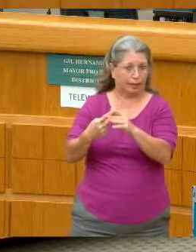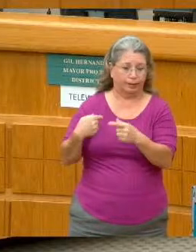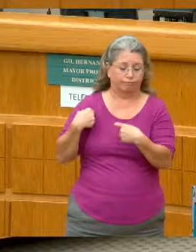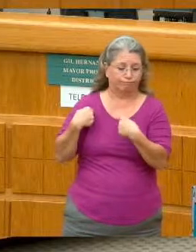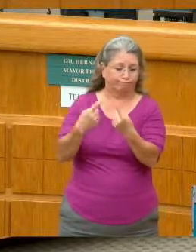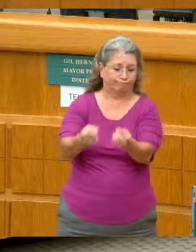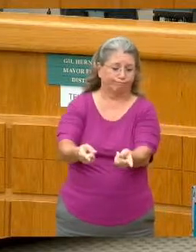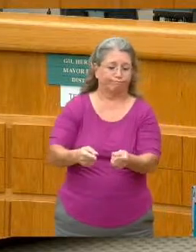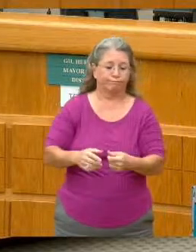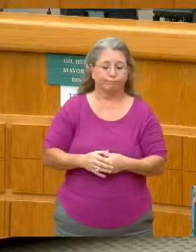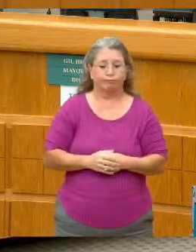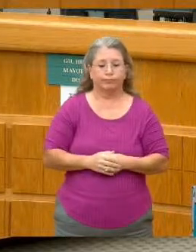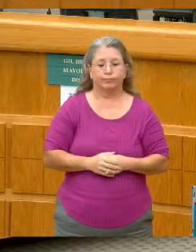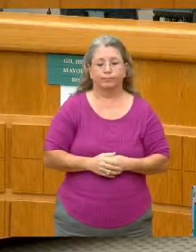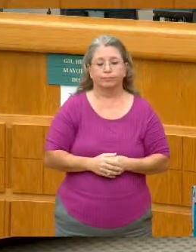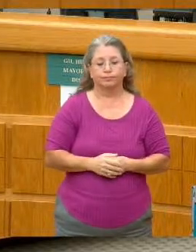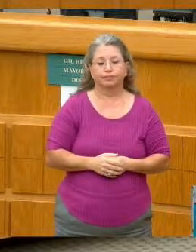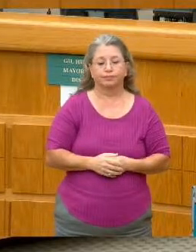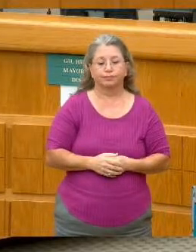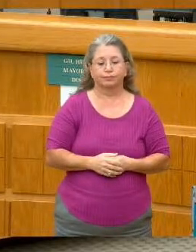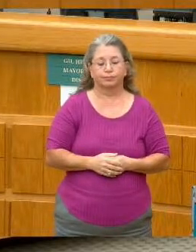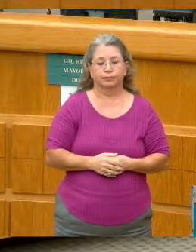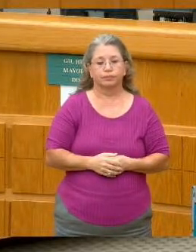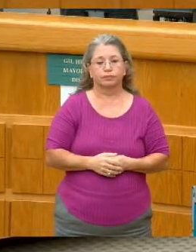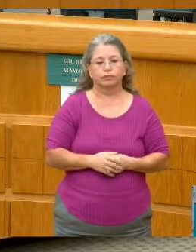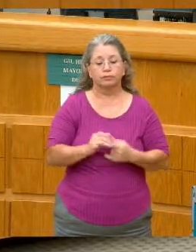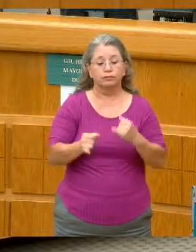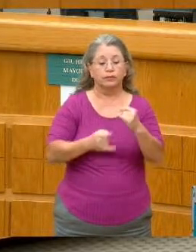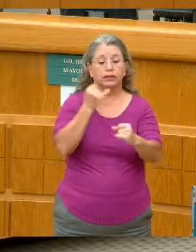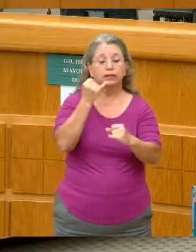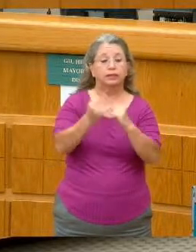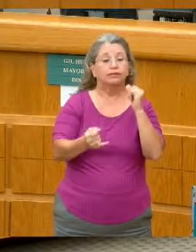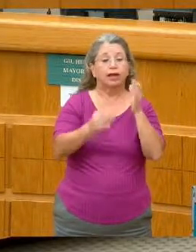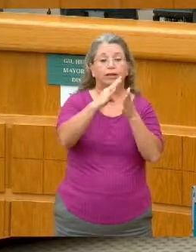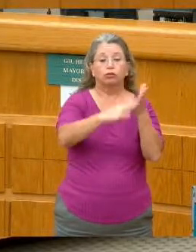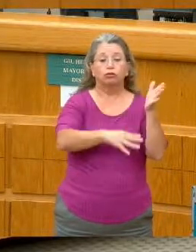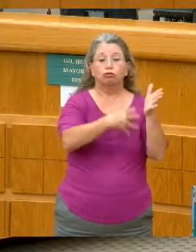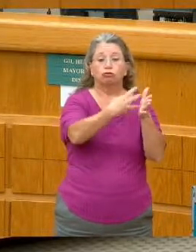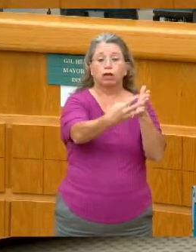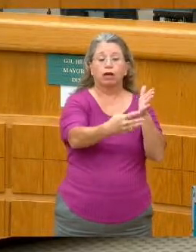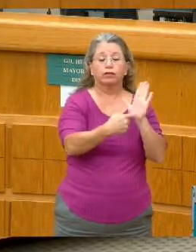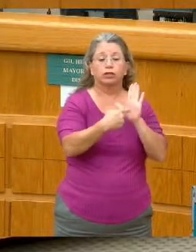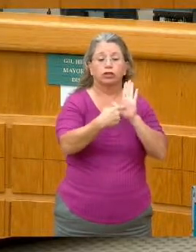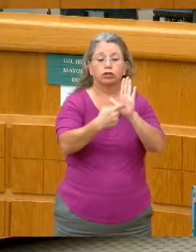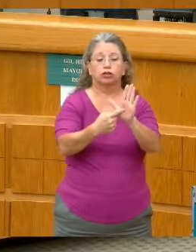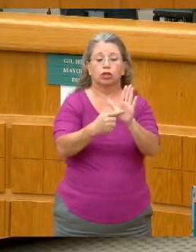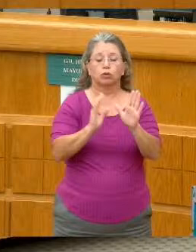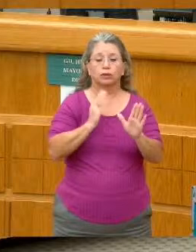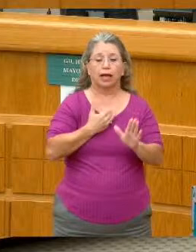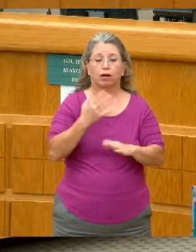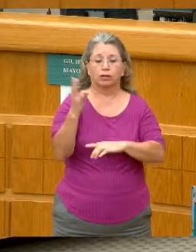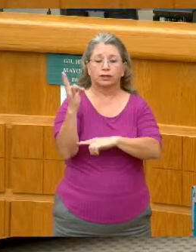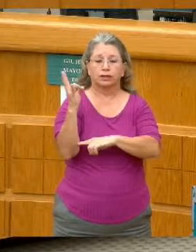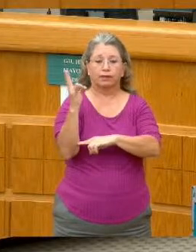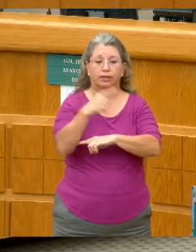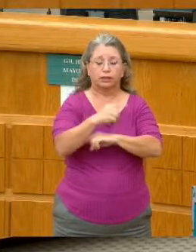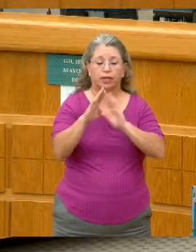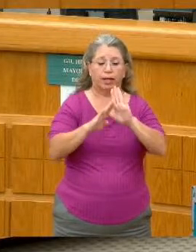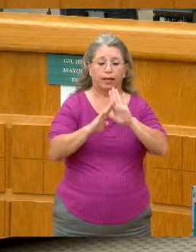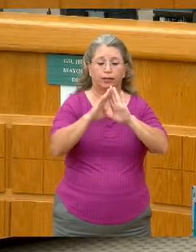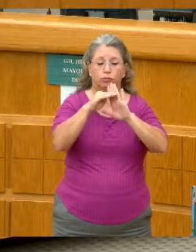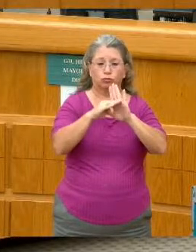COVID-19. And then this final graph is one that shows us our trend line, a 7-day trend line,